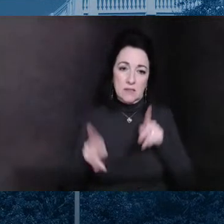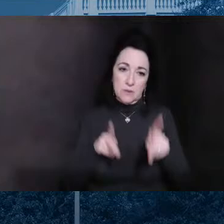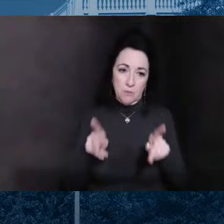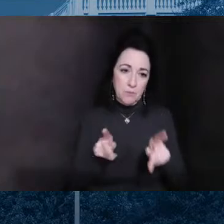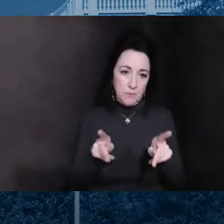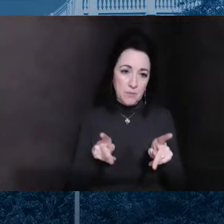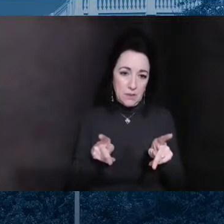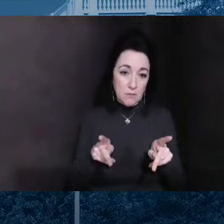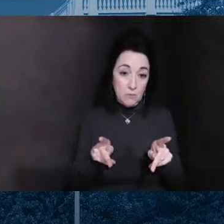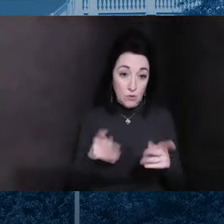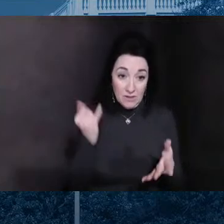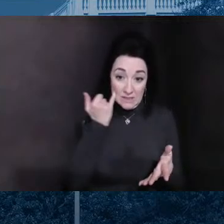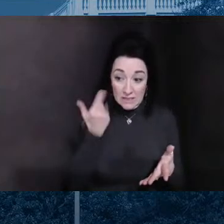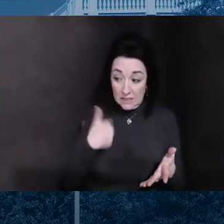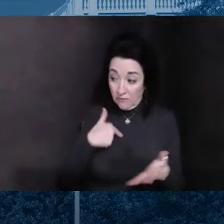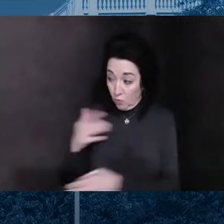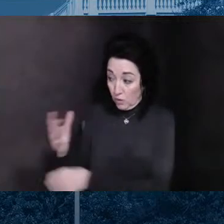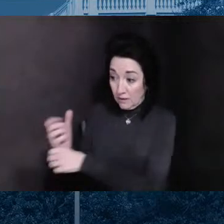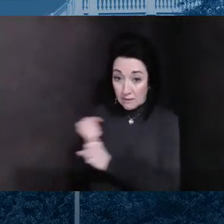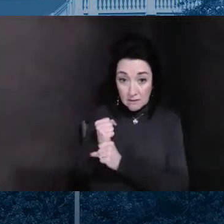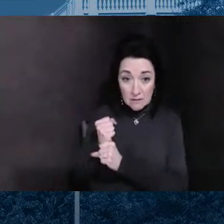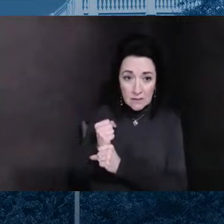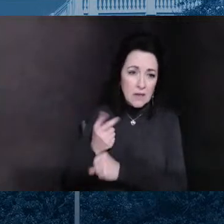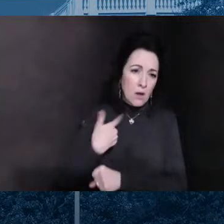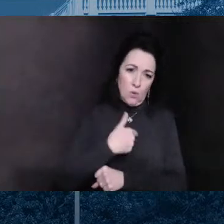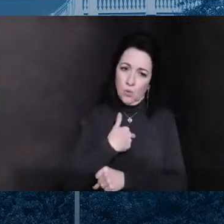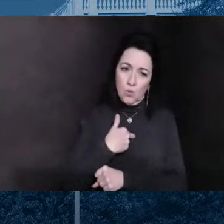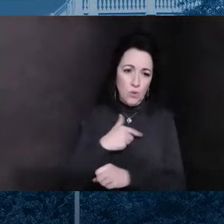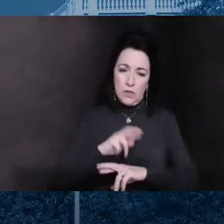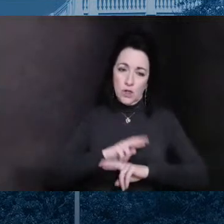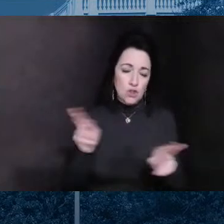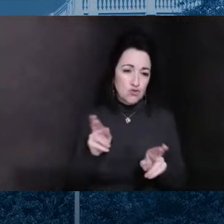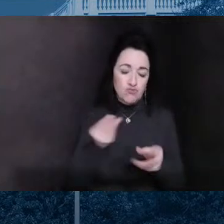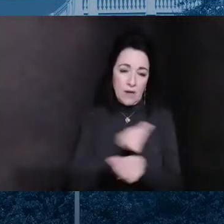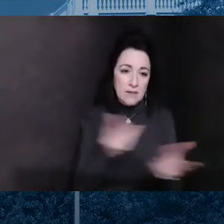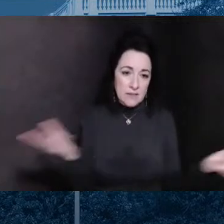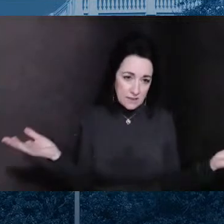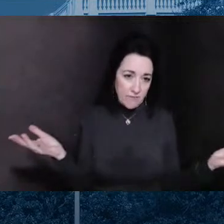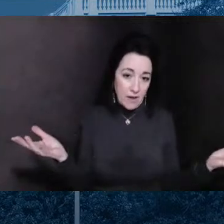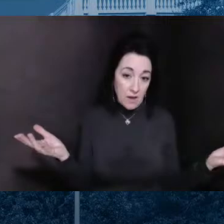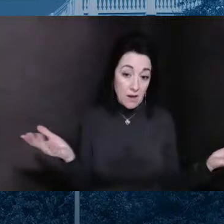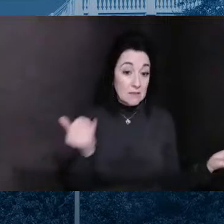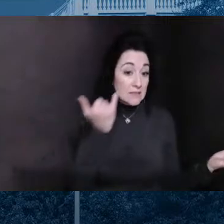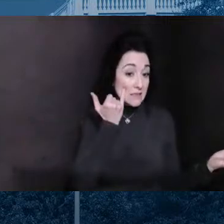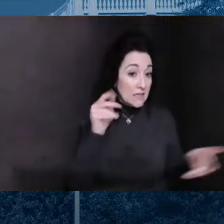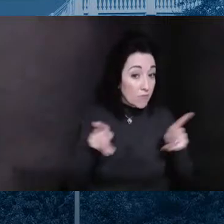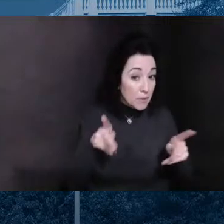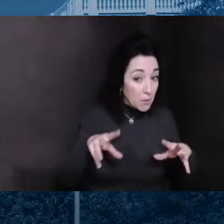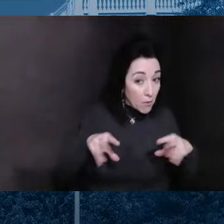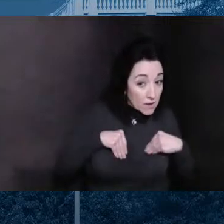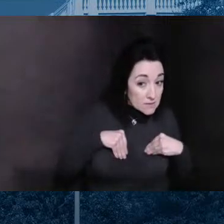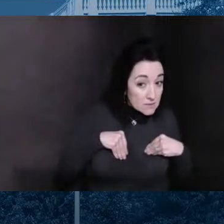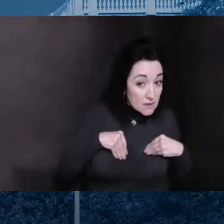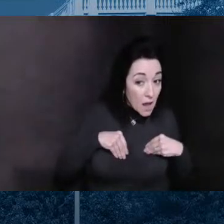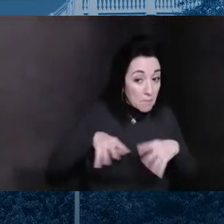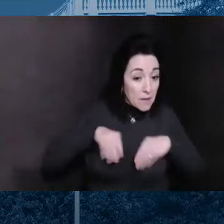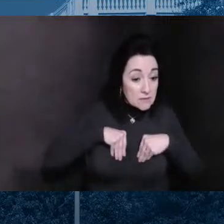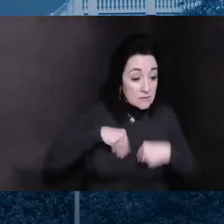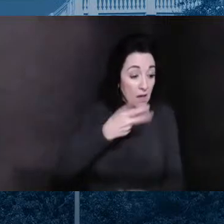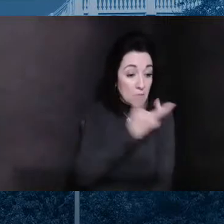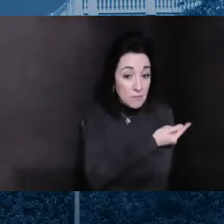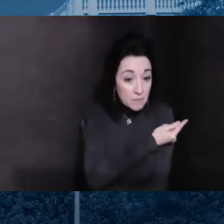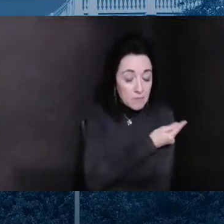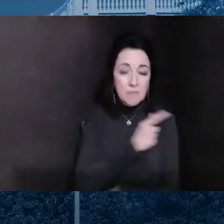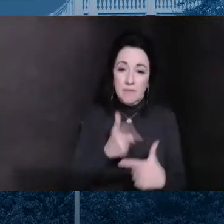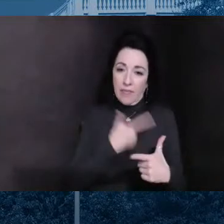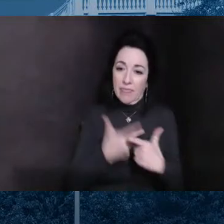get supply, we'll get vaccines into people's arms. We get vaccines into people's arms, we'll get healthier, we'll get safer. We'll be